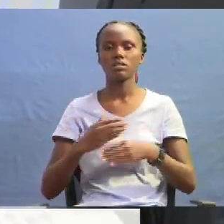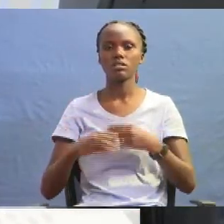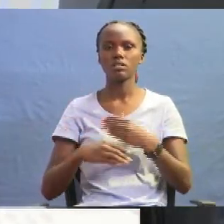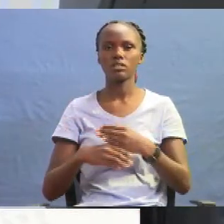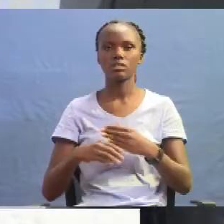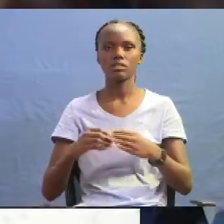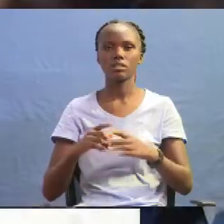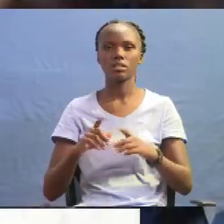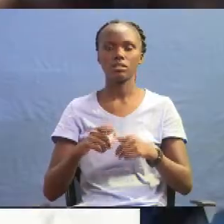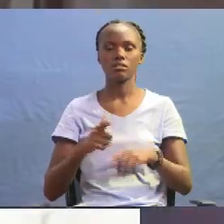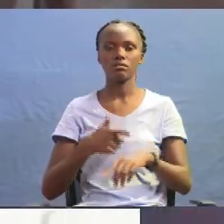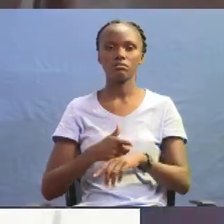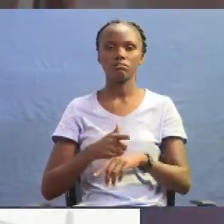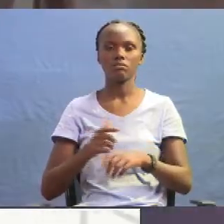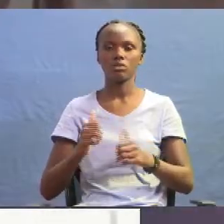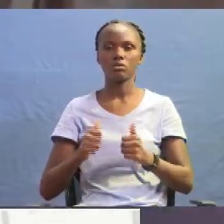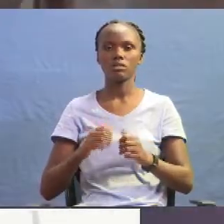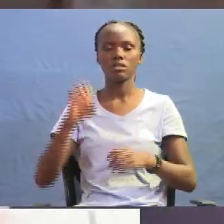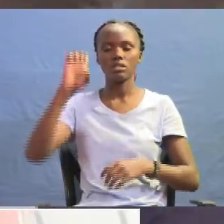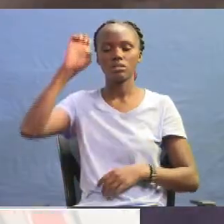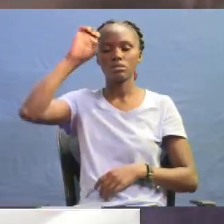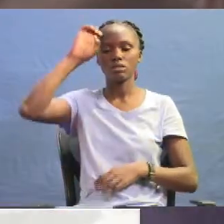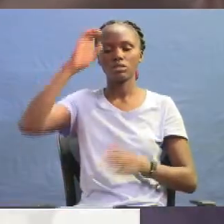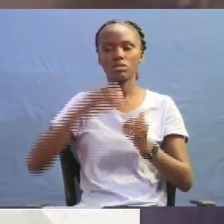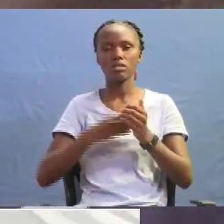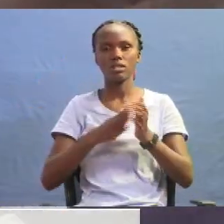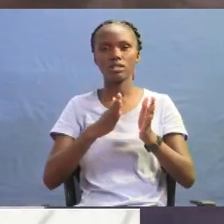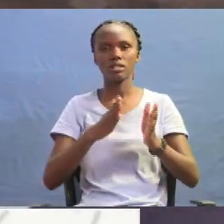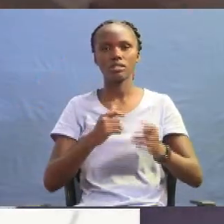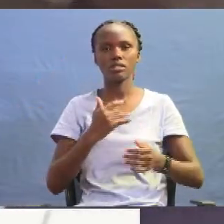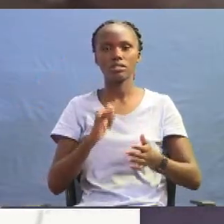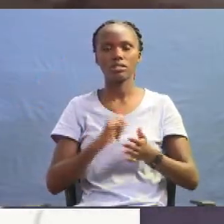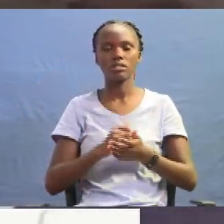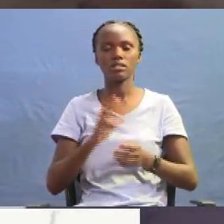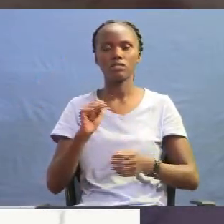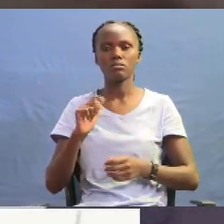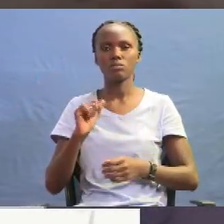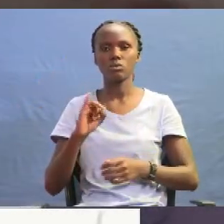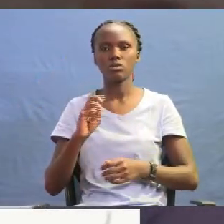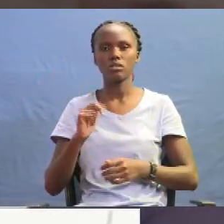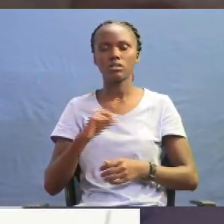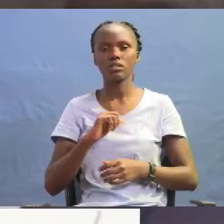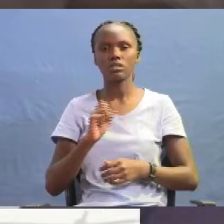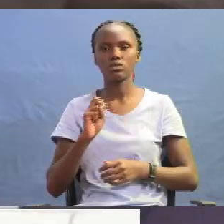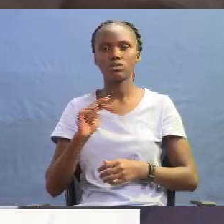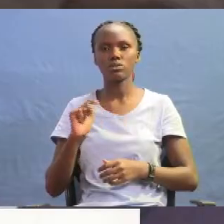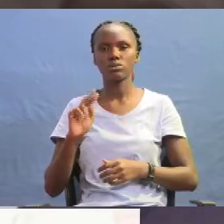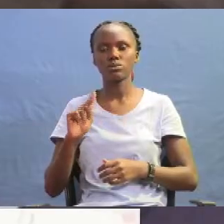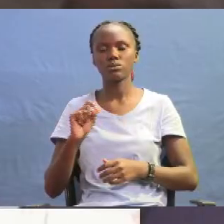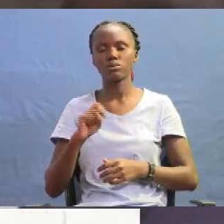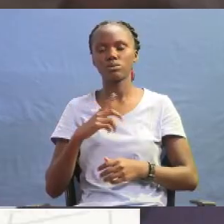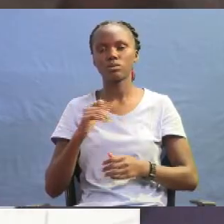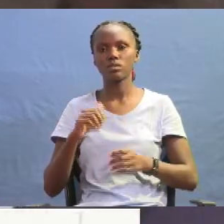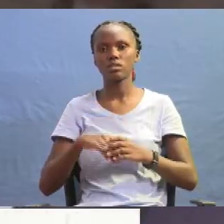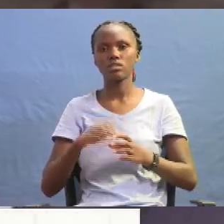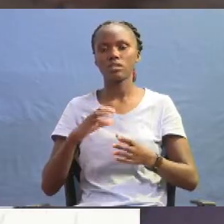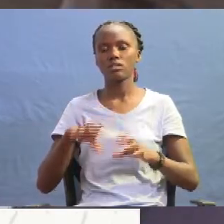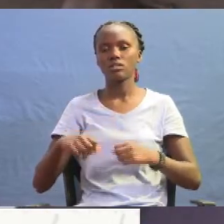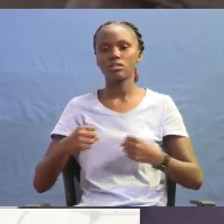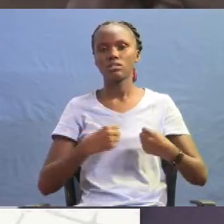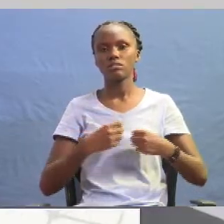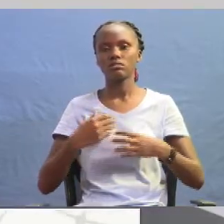terms of studios. Education leaders at Moi High School Gesusu stress that addressing challenges facing the boy